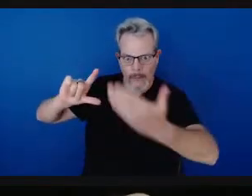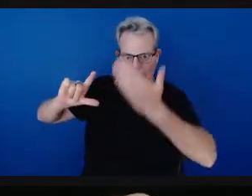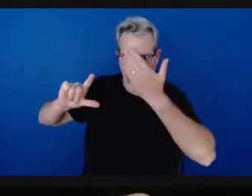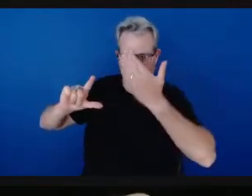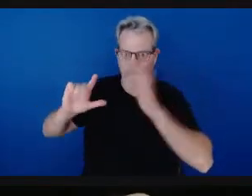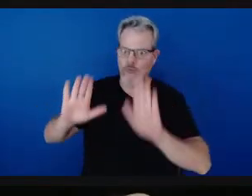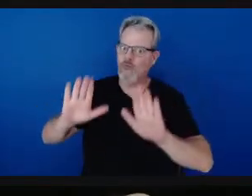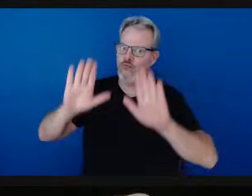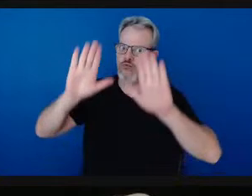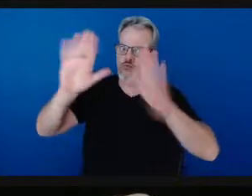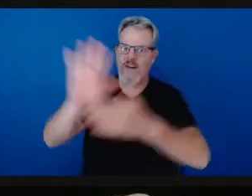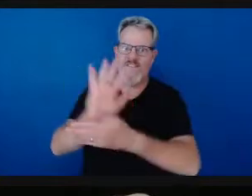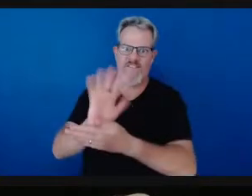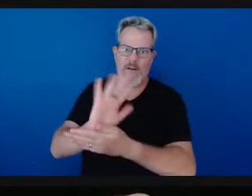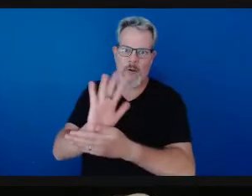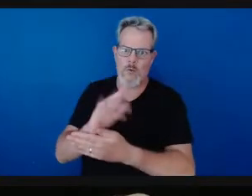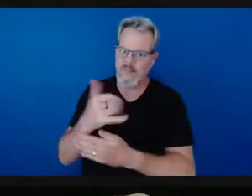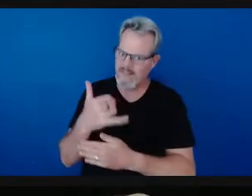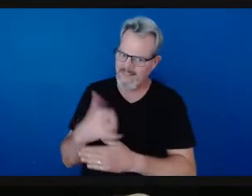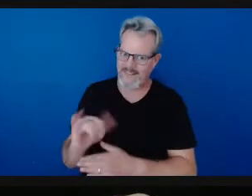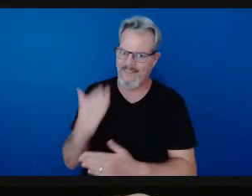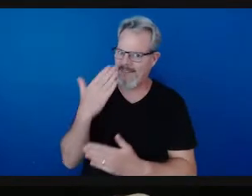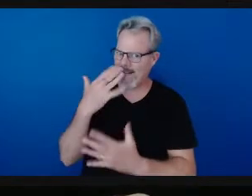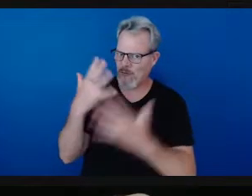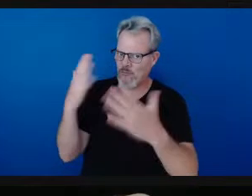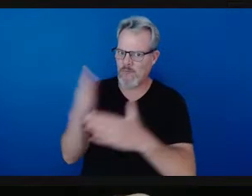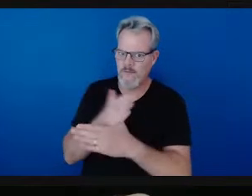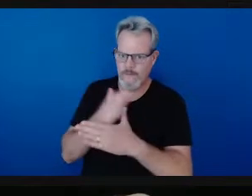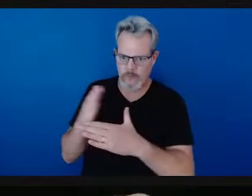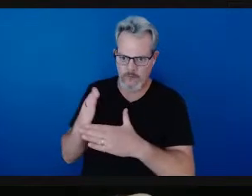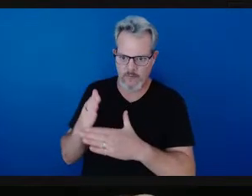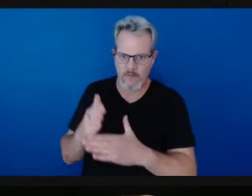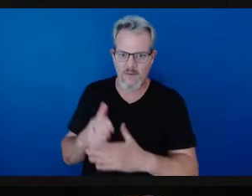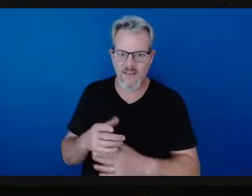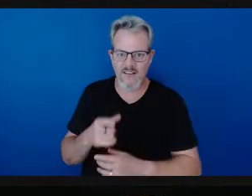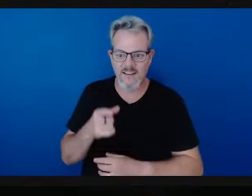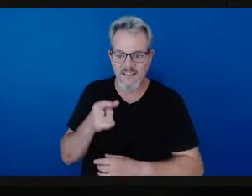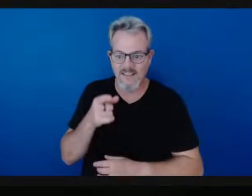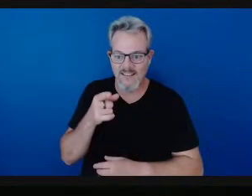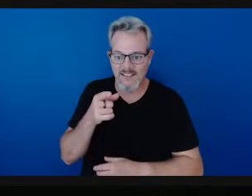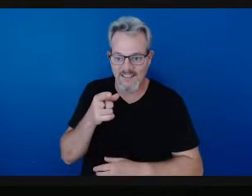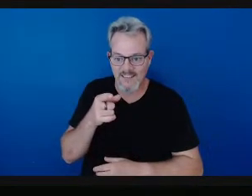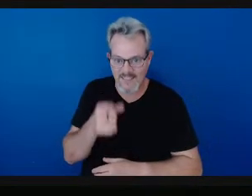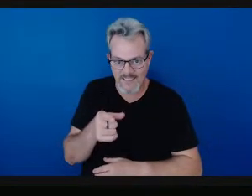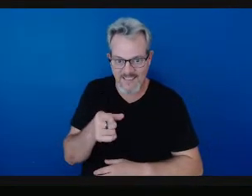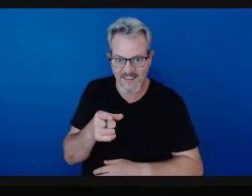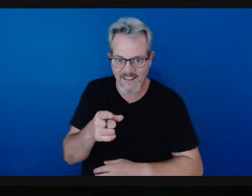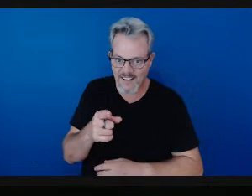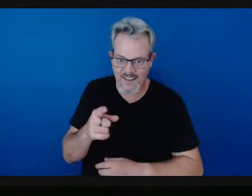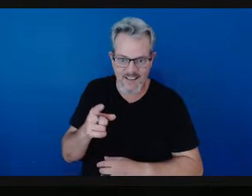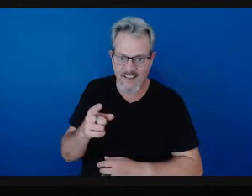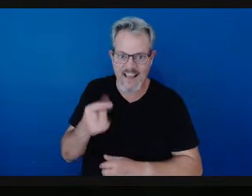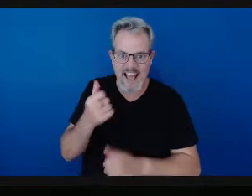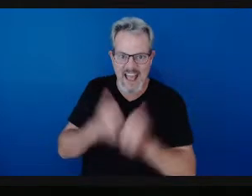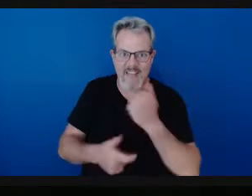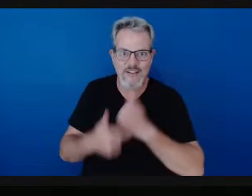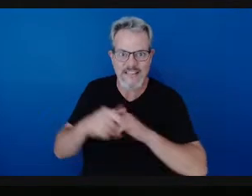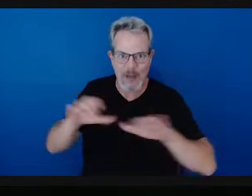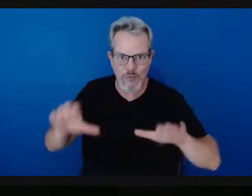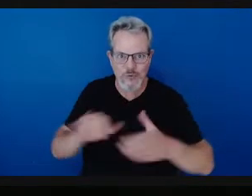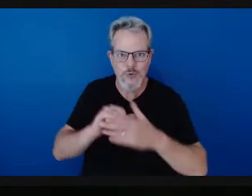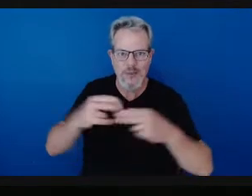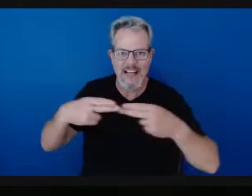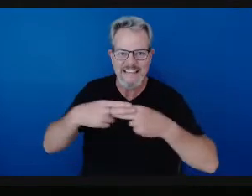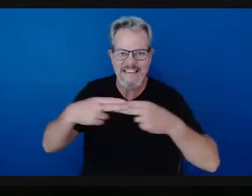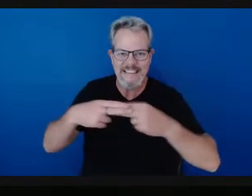regardless. Thanks for everyone for sharing. This might be the first and only time we do the slideshow, this eruption, just to share with you guys